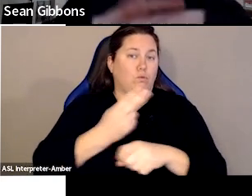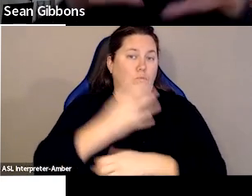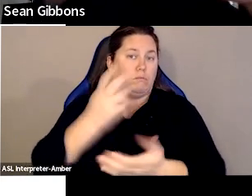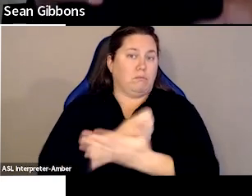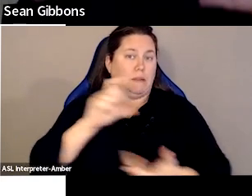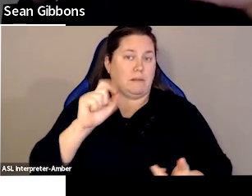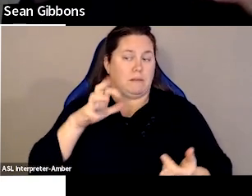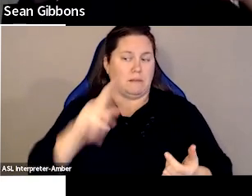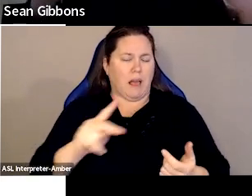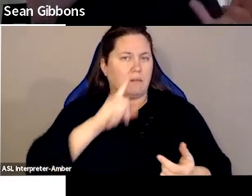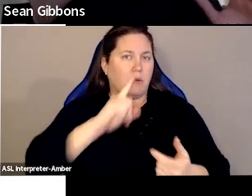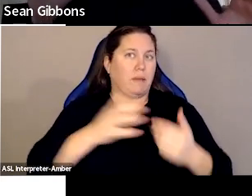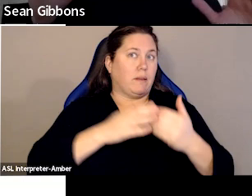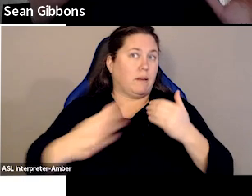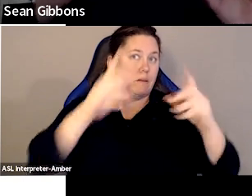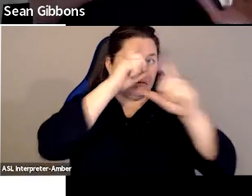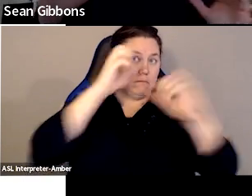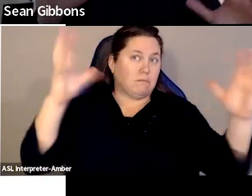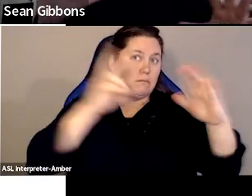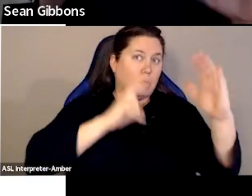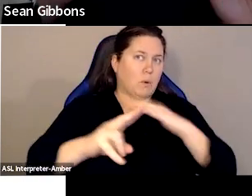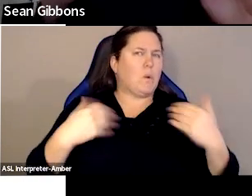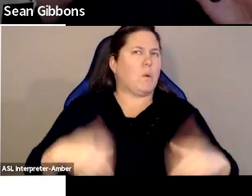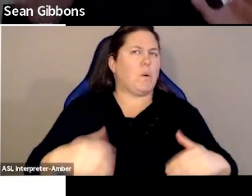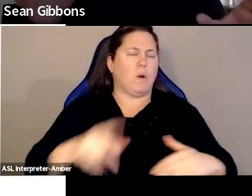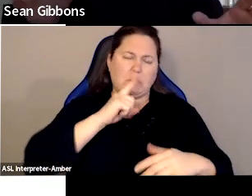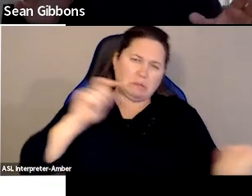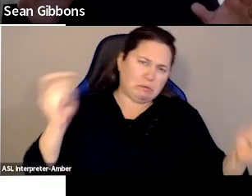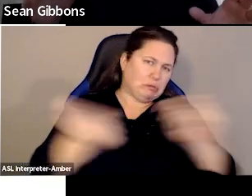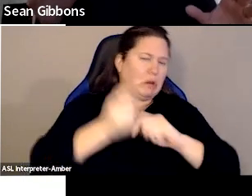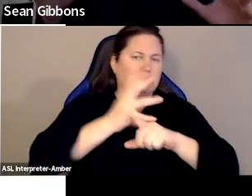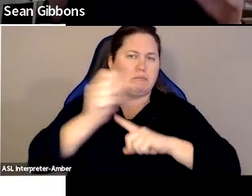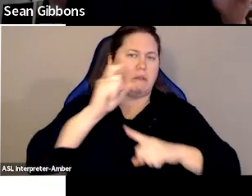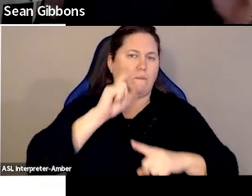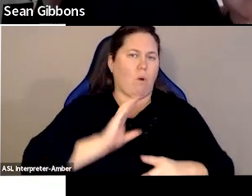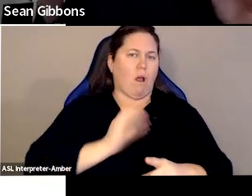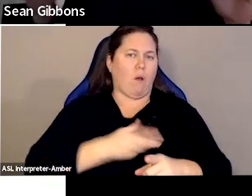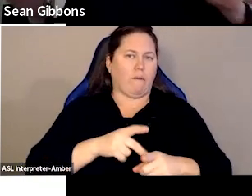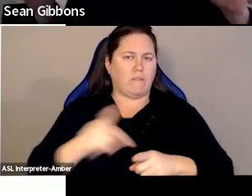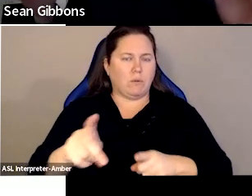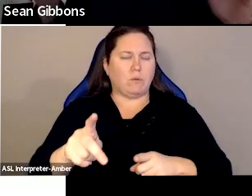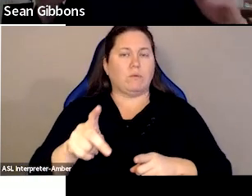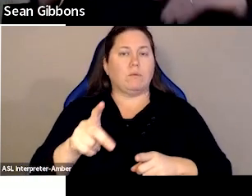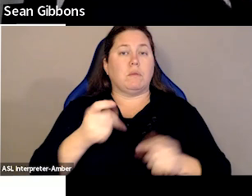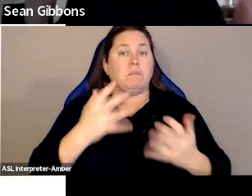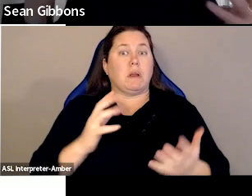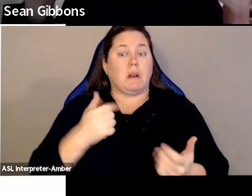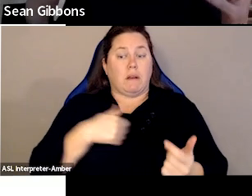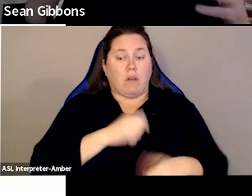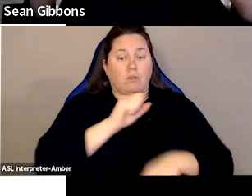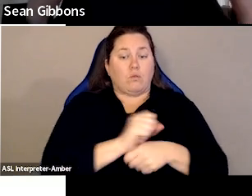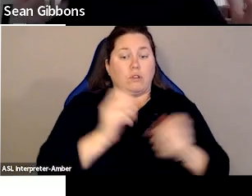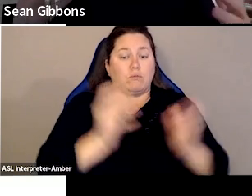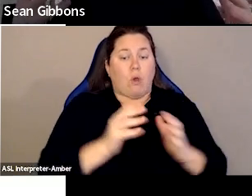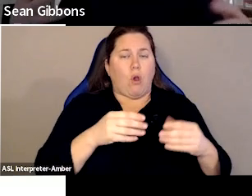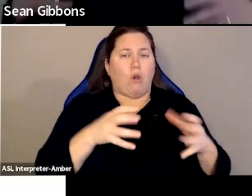And future ahead, we just think this has the opportunity to be transformational for folks in our field. Many of us are working in small shops. We're required to sort of